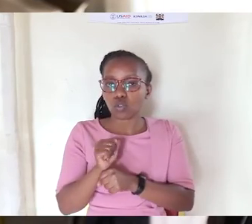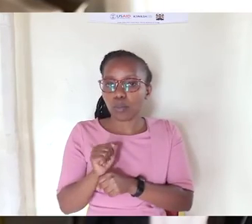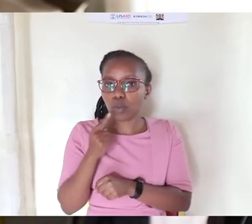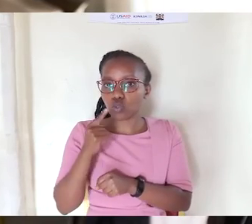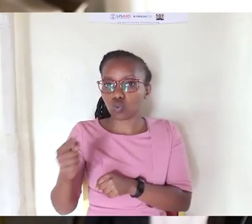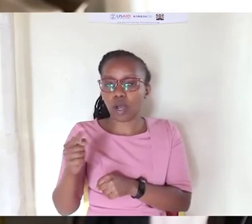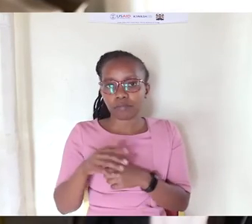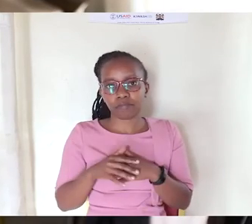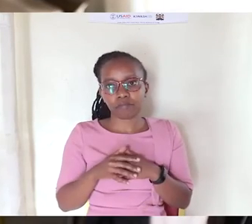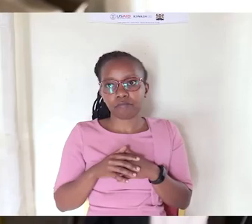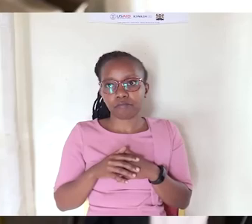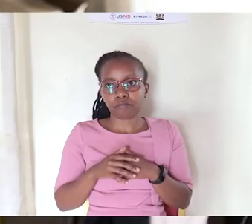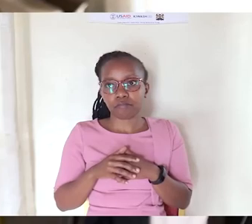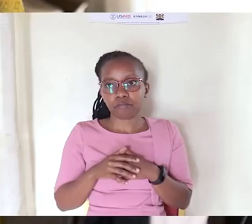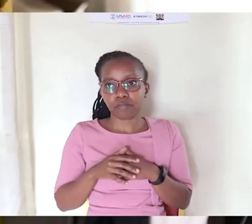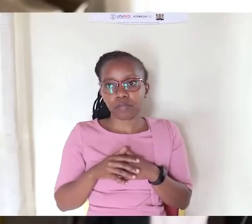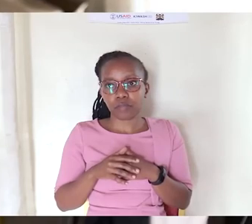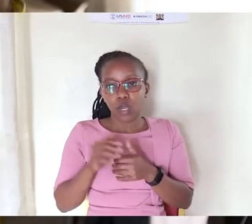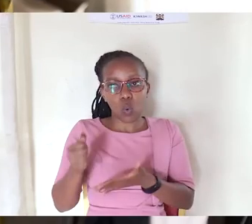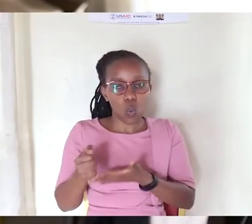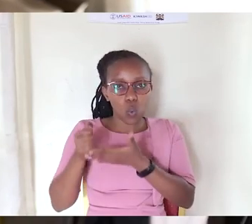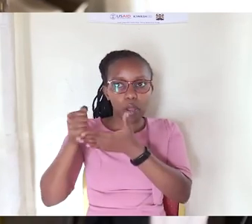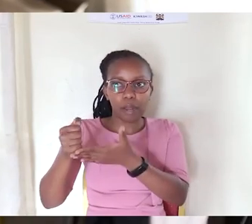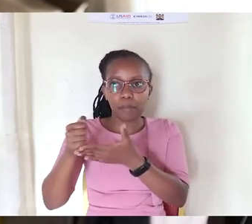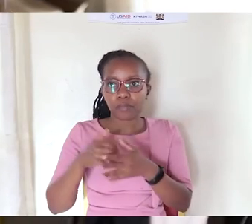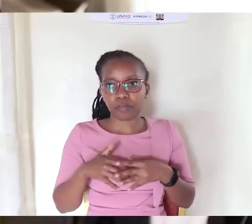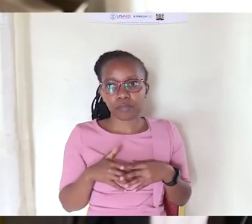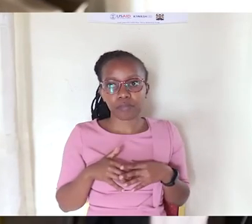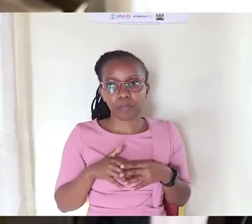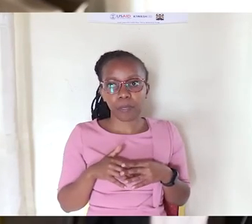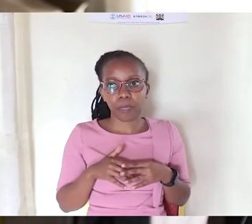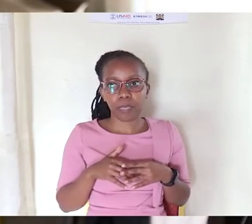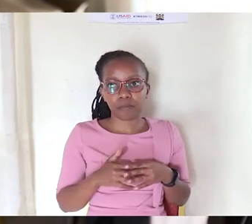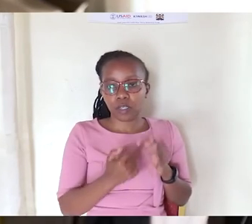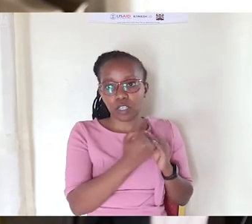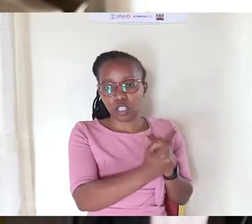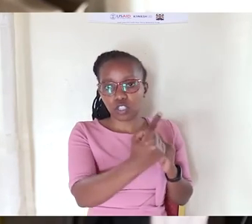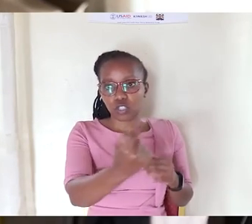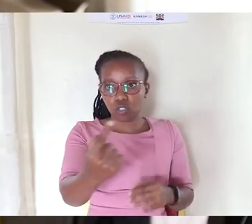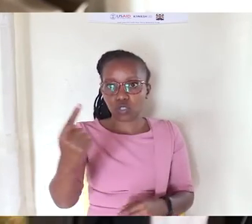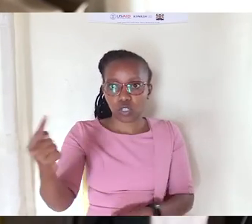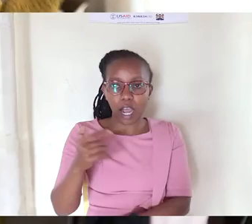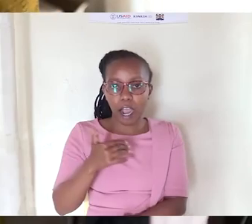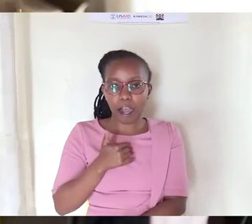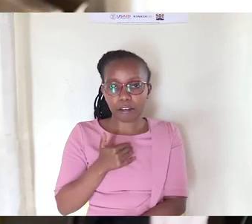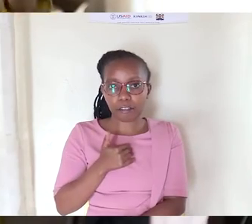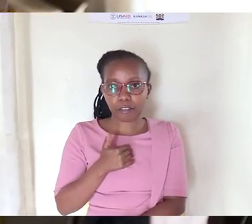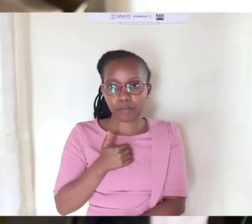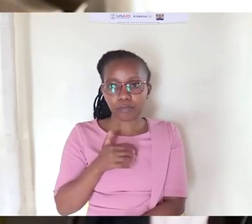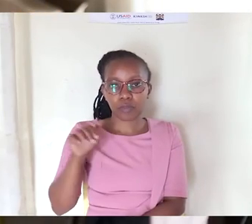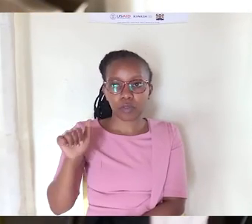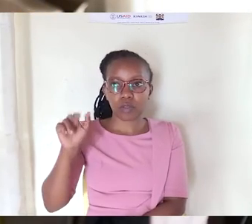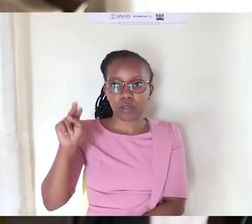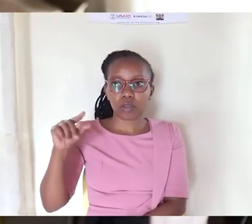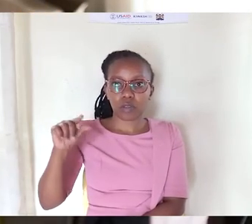repair. And that continues to be a clarion call that every single one of us must be able to make. And Angaza is